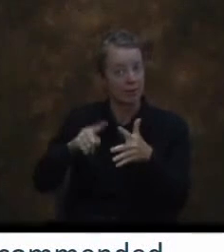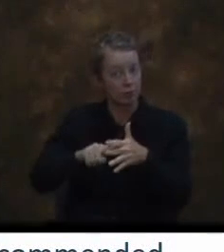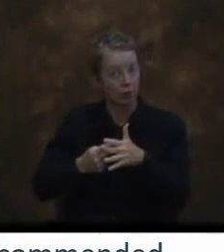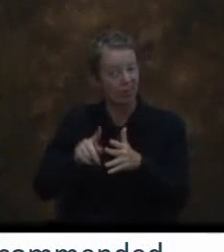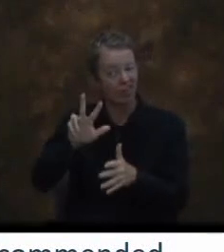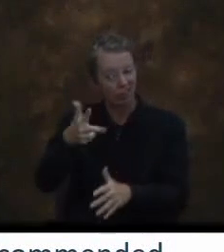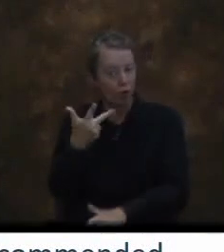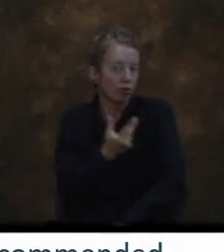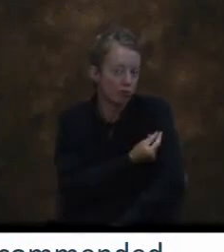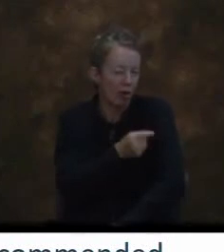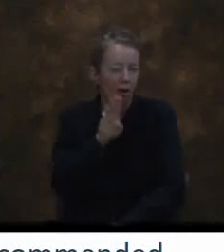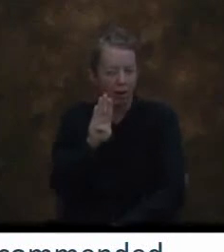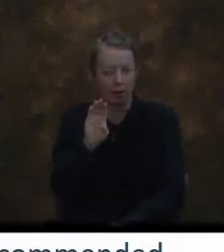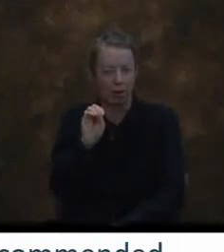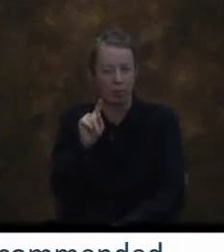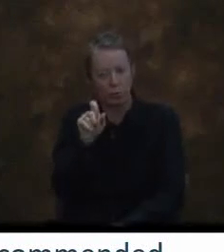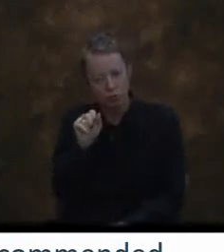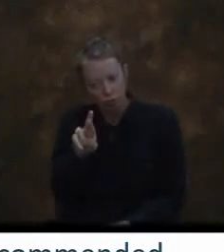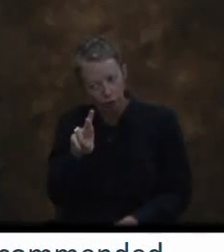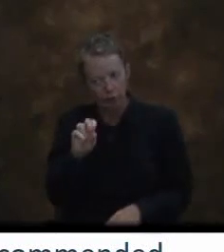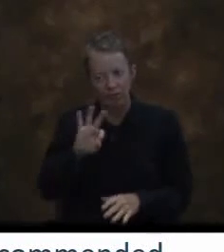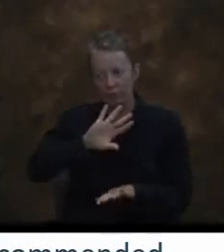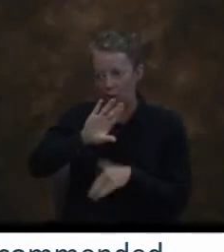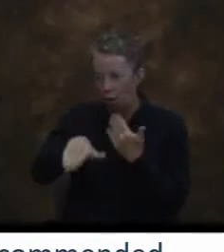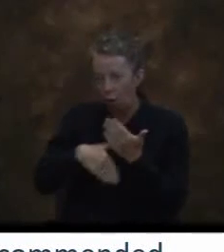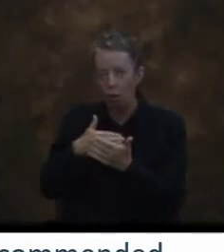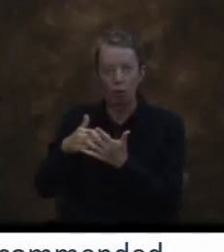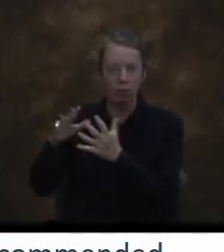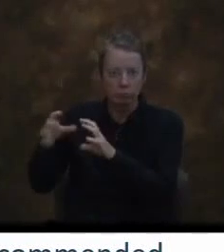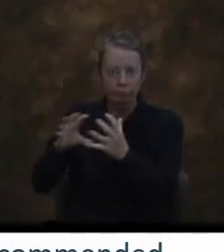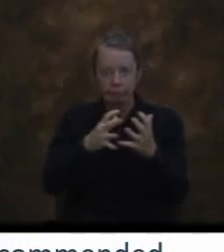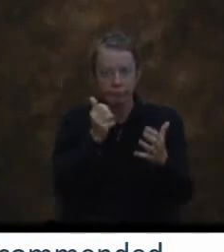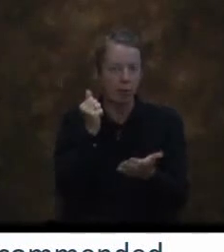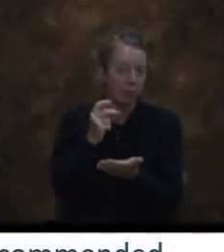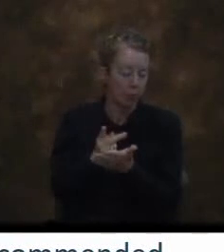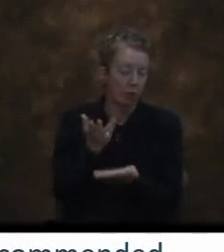parties to begin those next week.